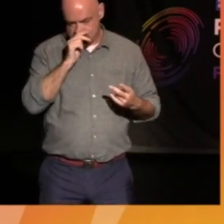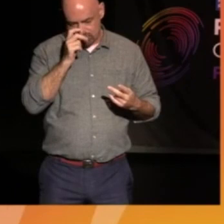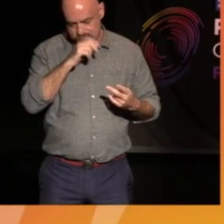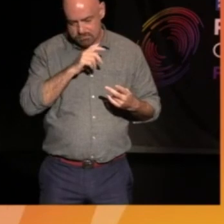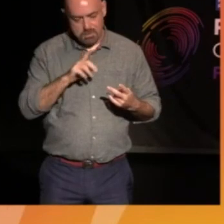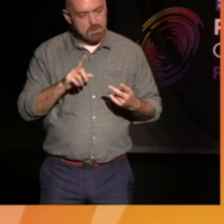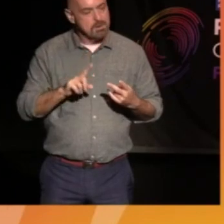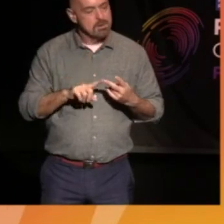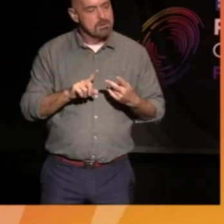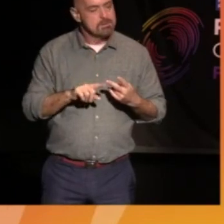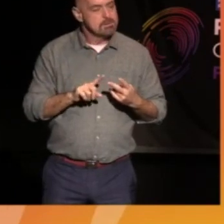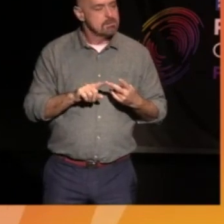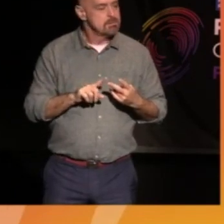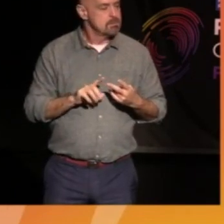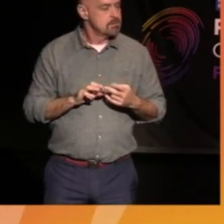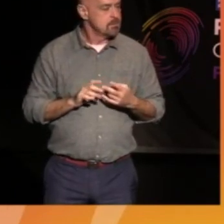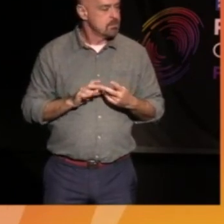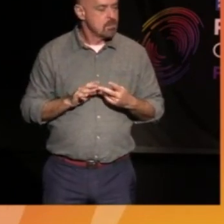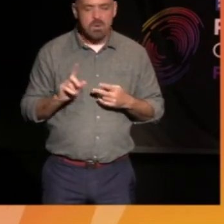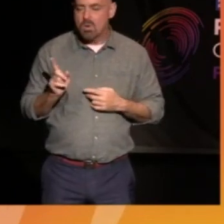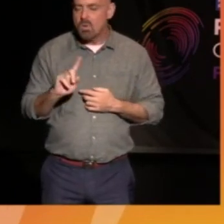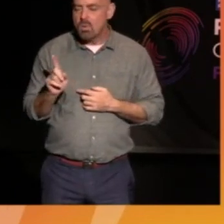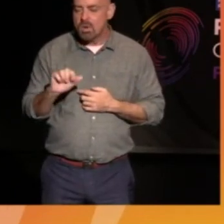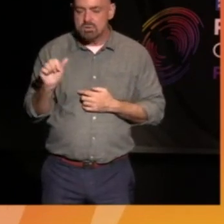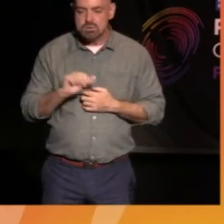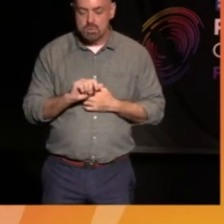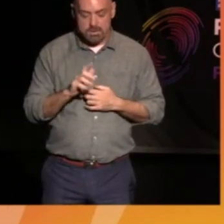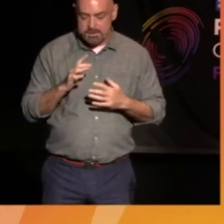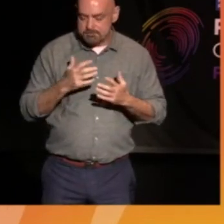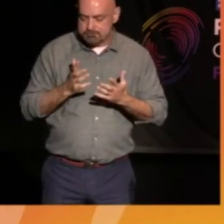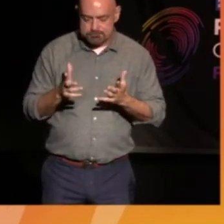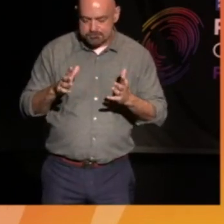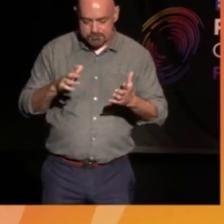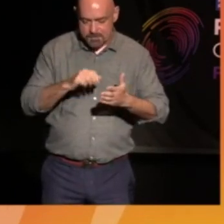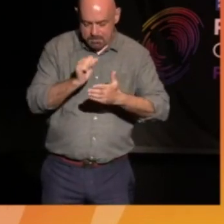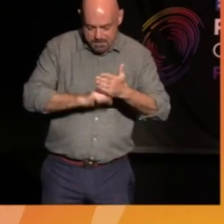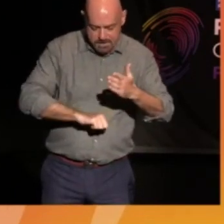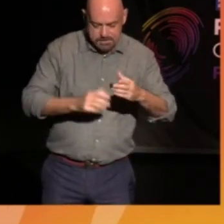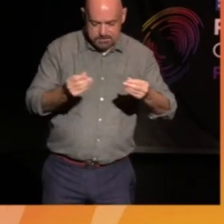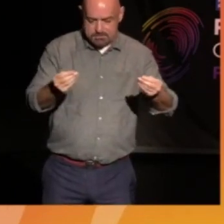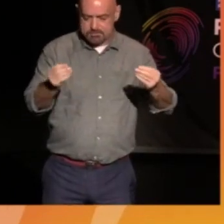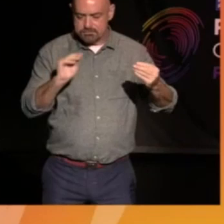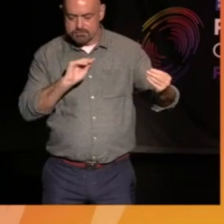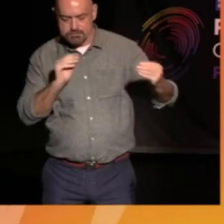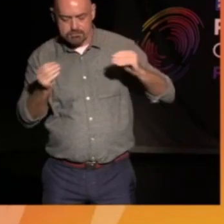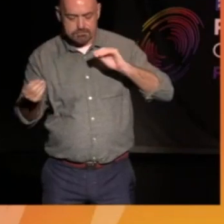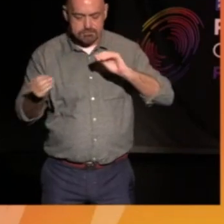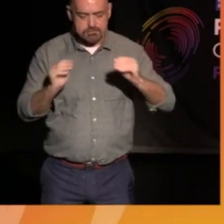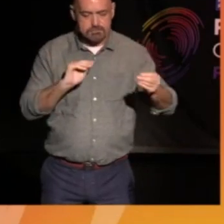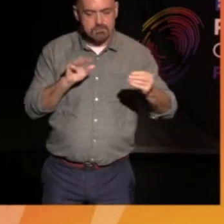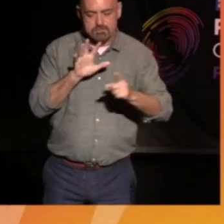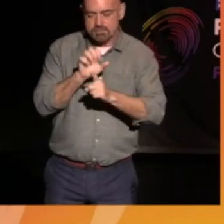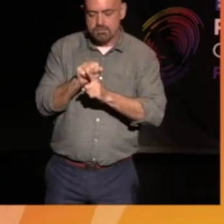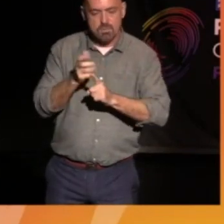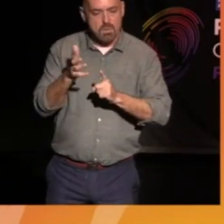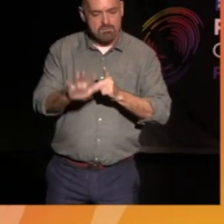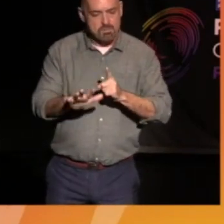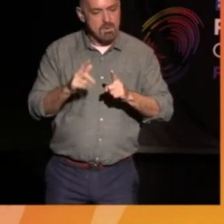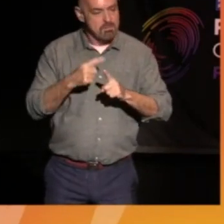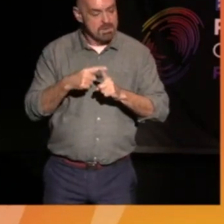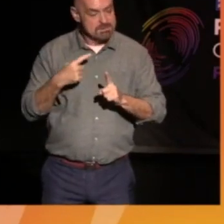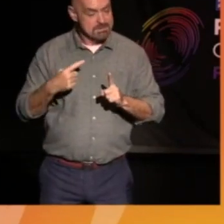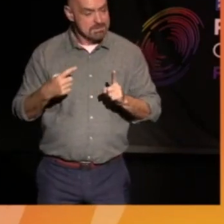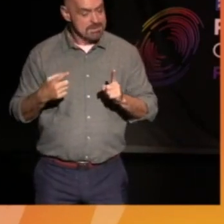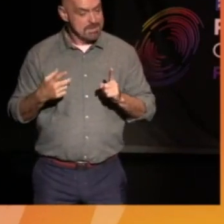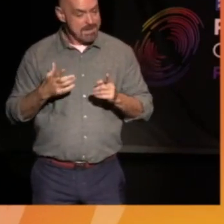what should we look out for, if you like, in terms of being able to spot where that's happening. But the other point